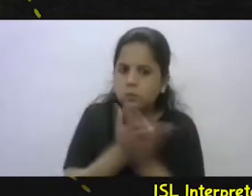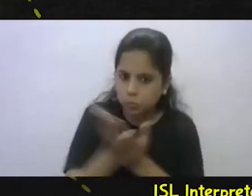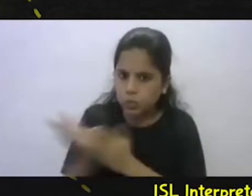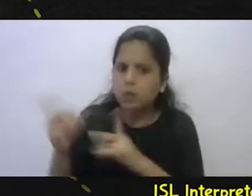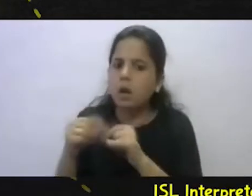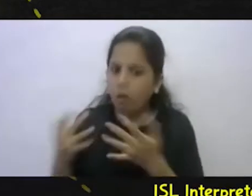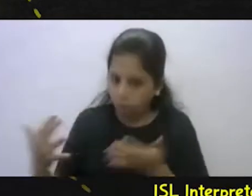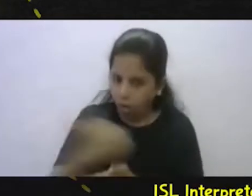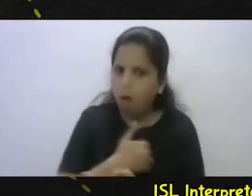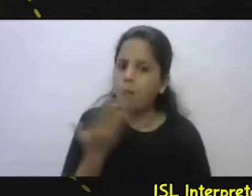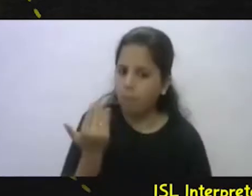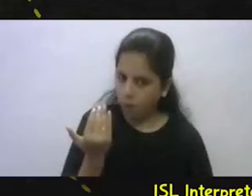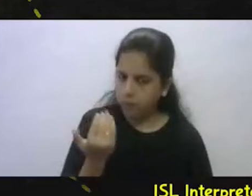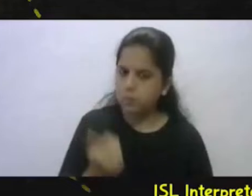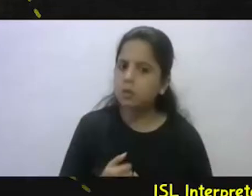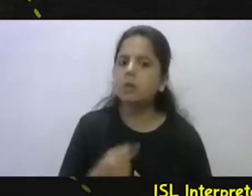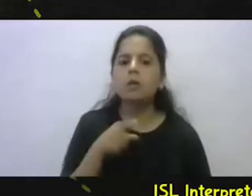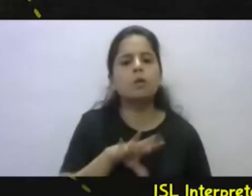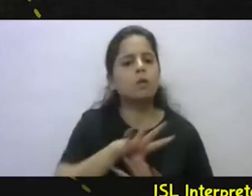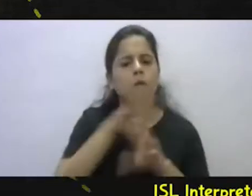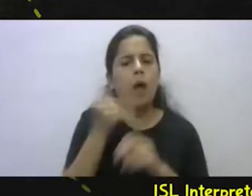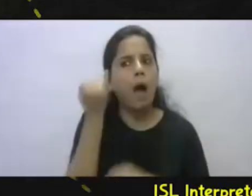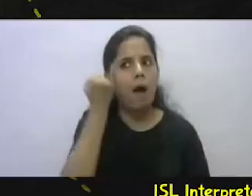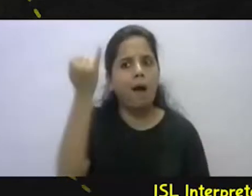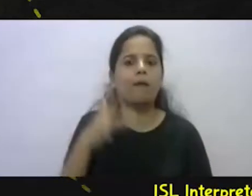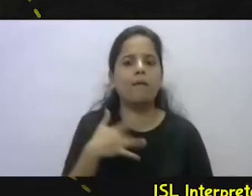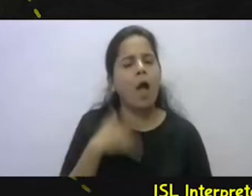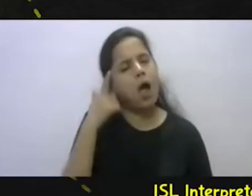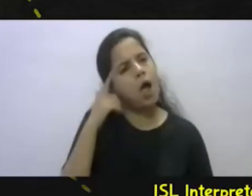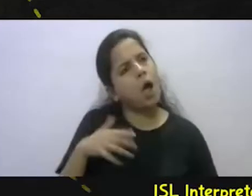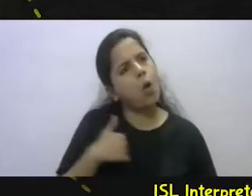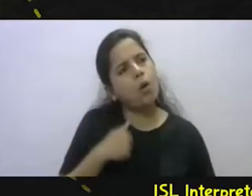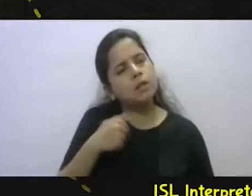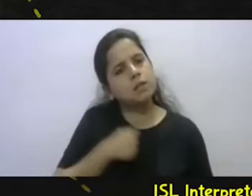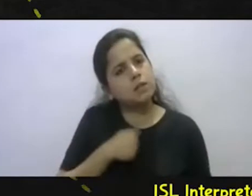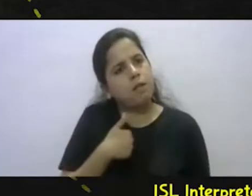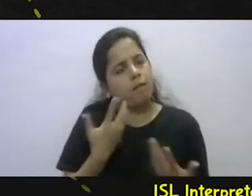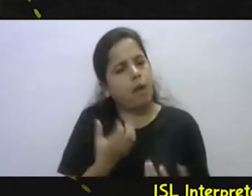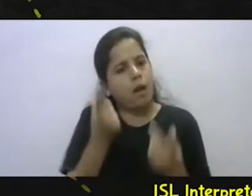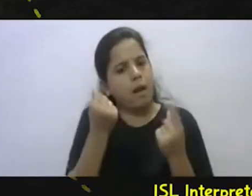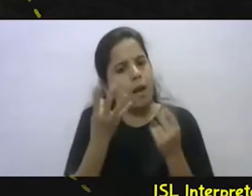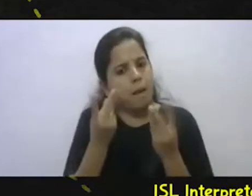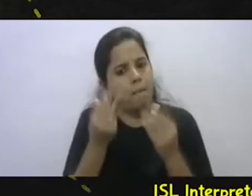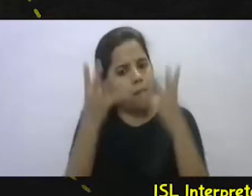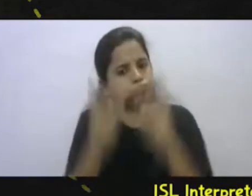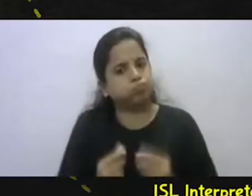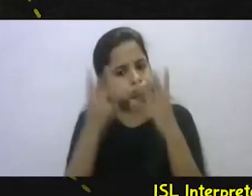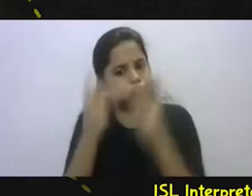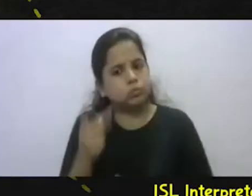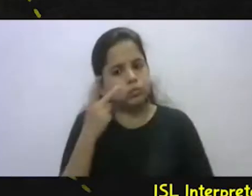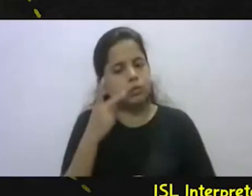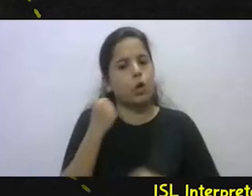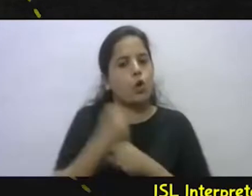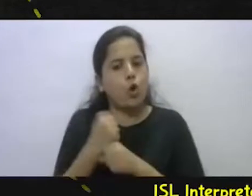data. This whole monolith idea of collecting data in form of numbers and showing it on the